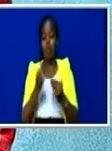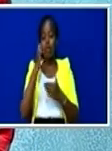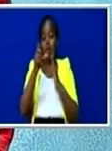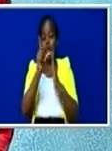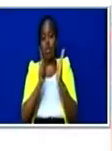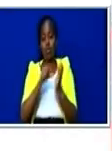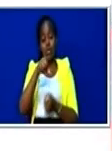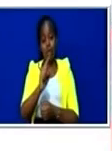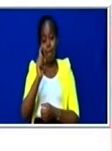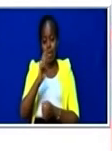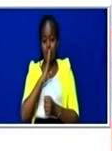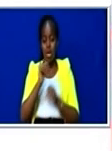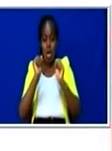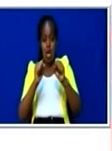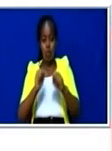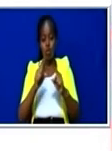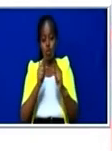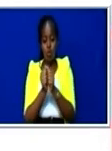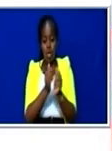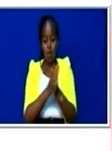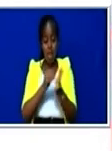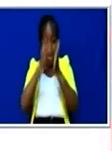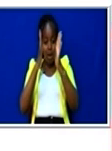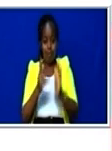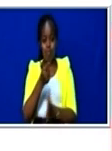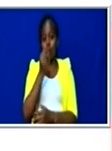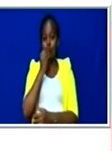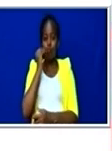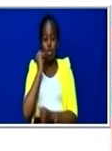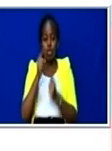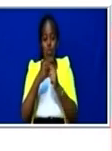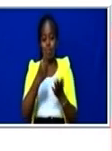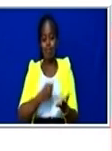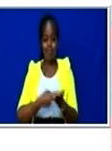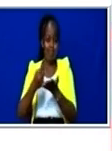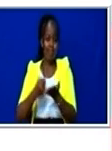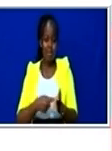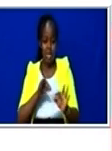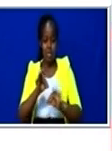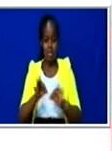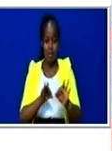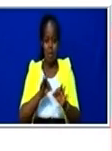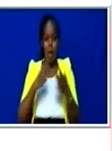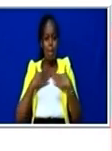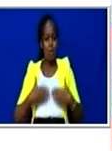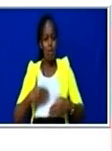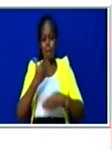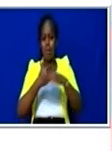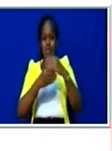you should be able to, together with the learners at home, to describe the proteins. What are the